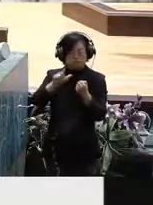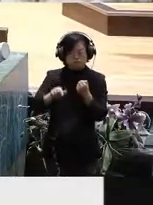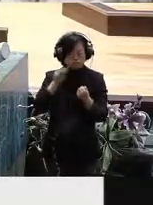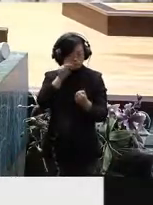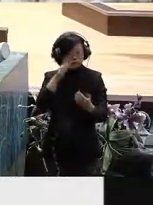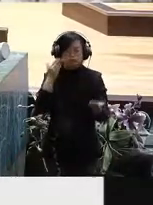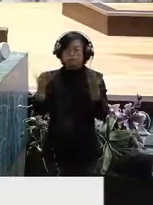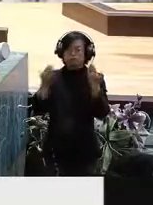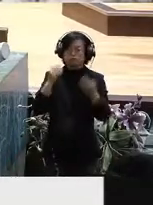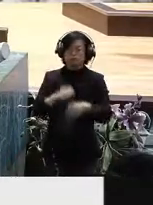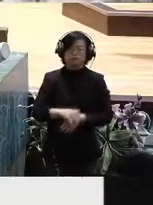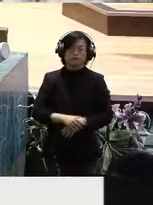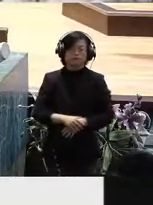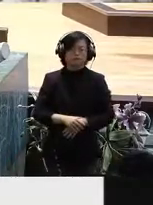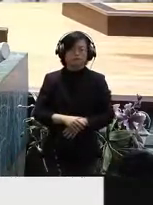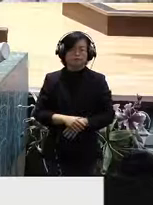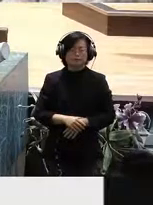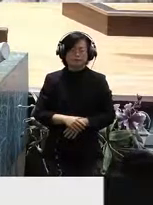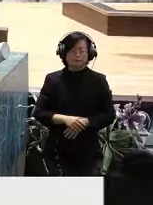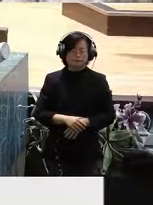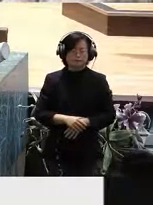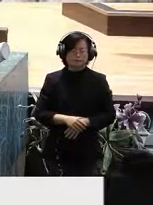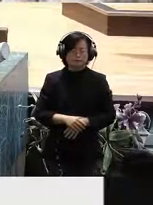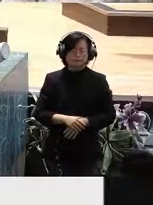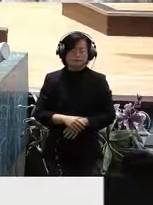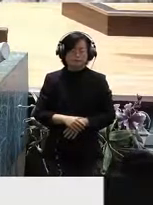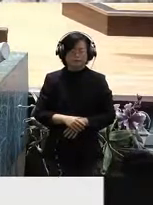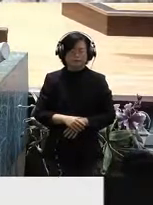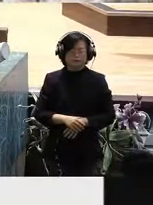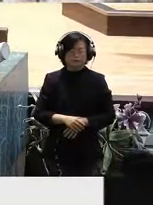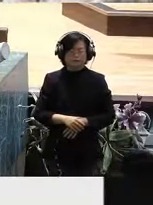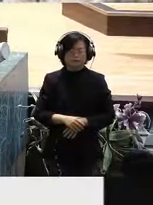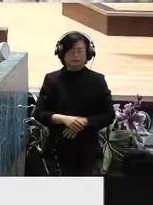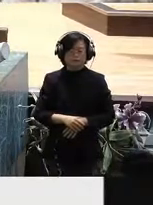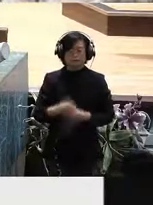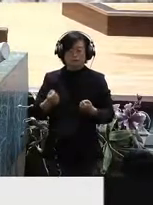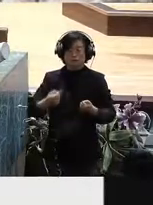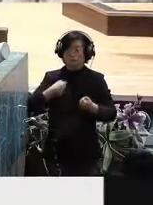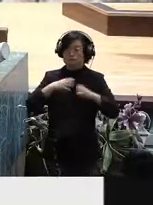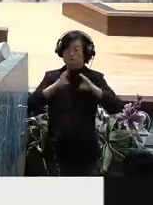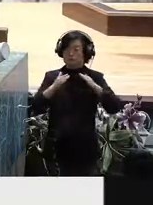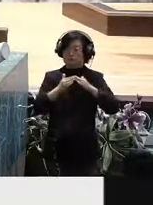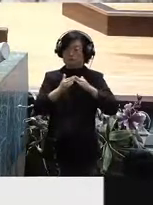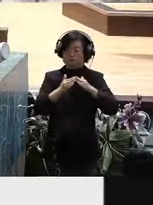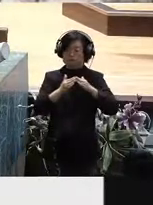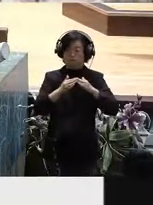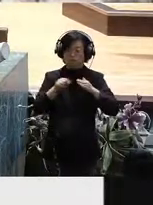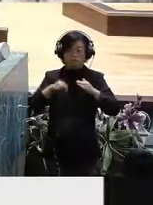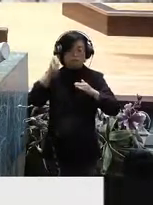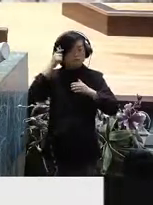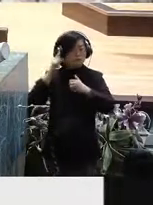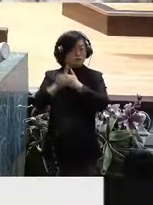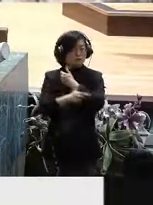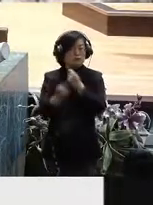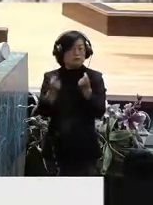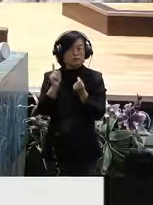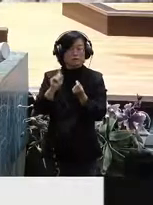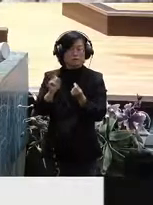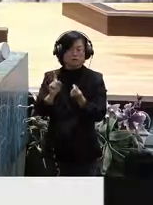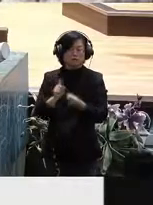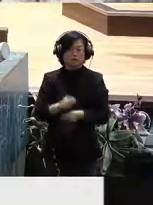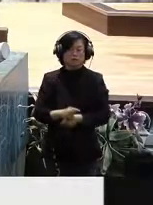the society to promote open government practices. And in doing so, we've developed multiple solutions,